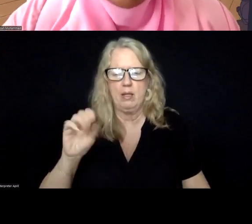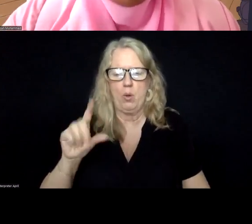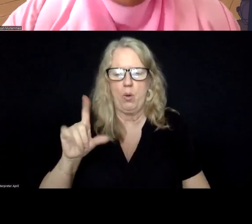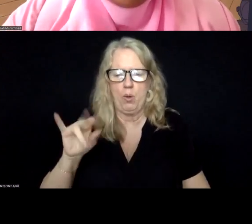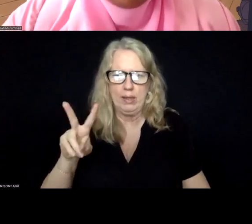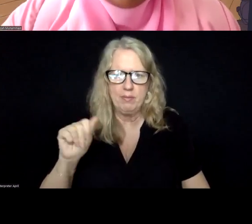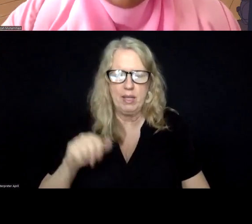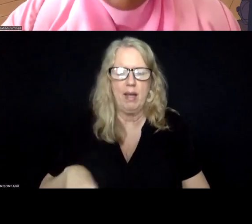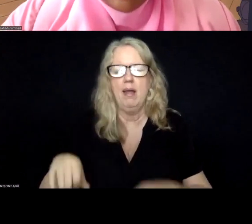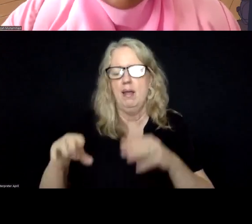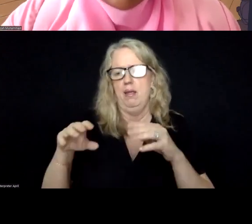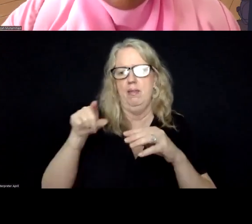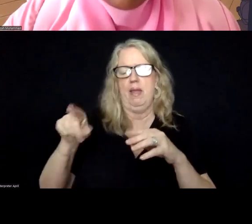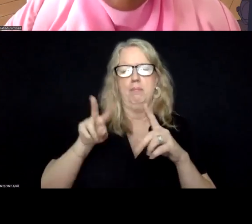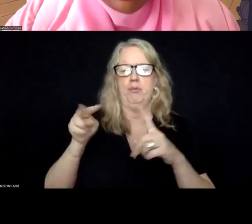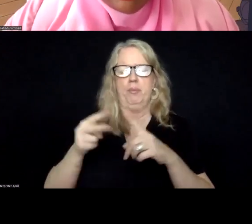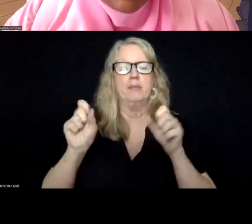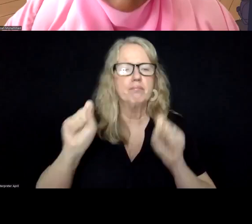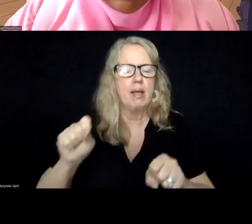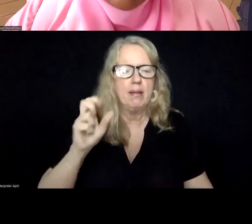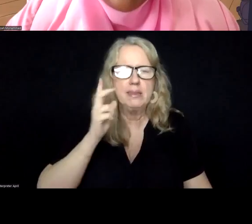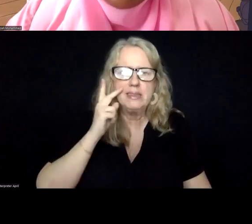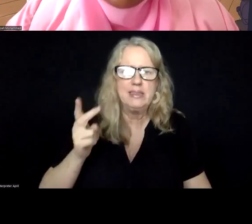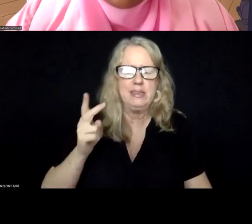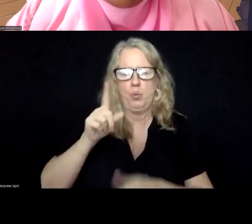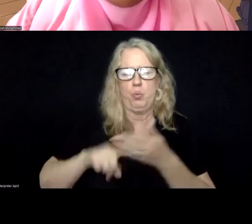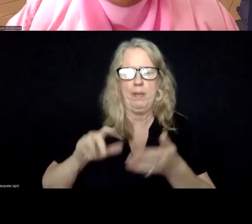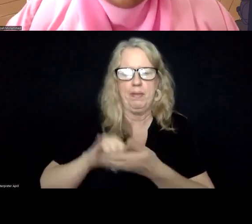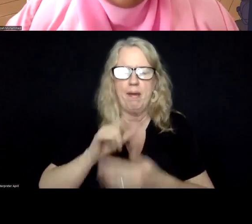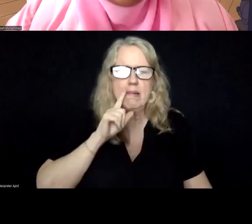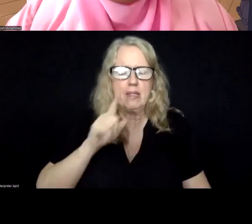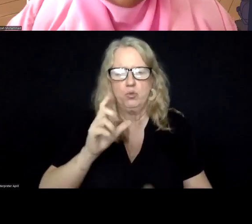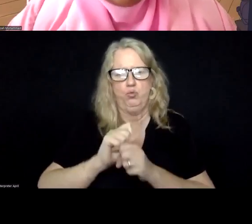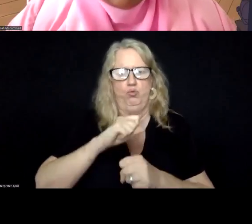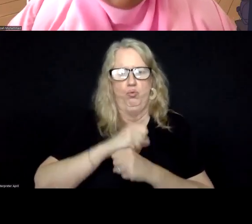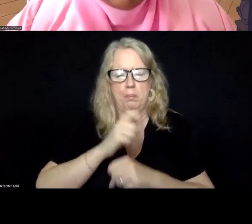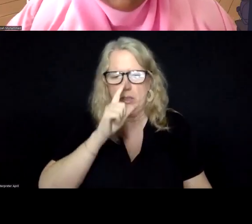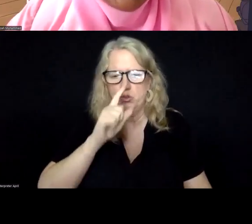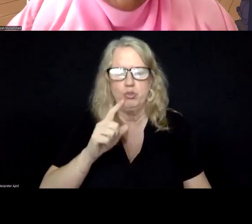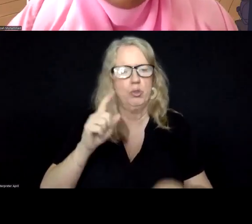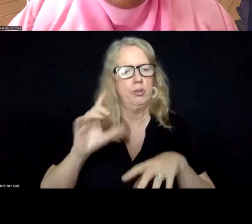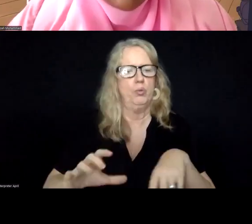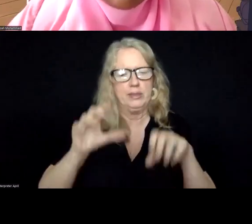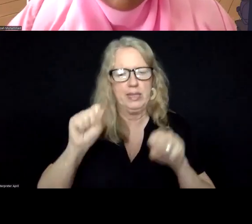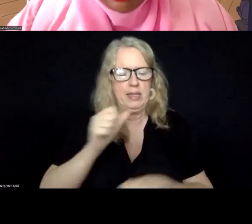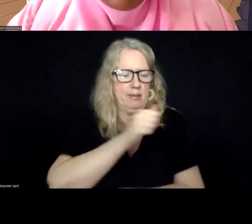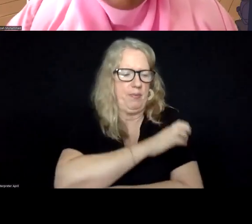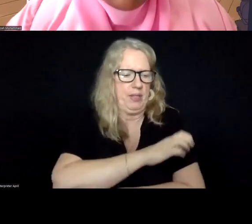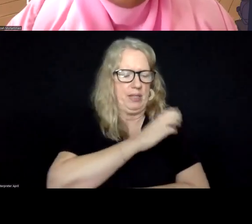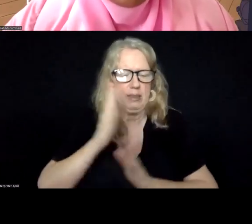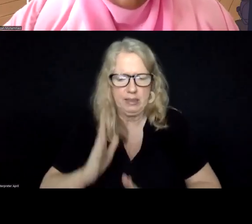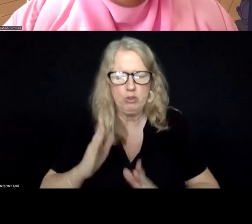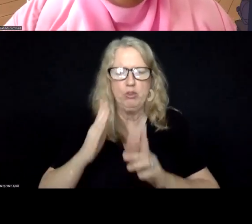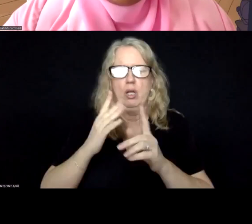end perspective so that we can see, what it does. So it also ensures that it takes the clinicians from being